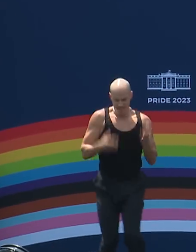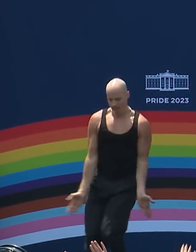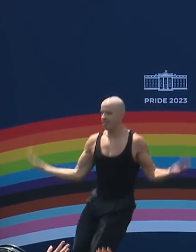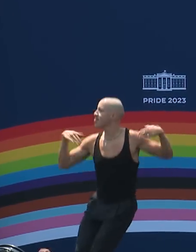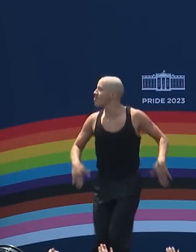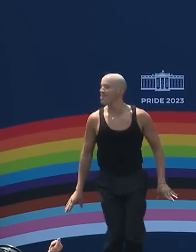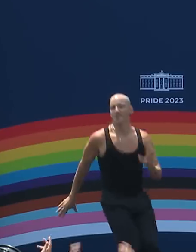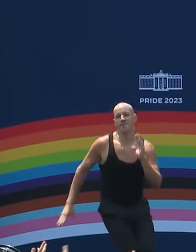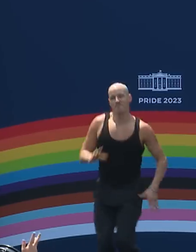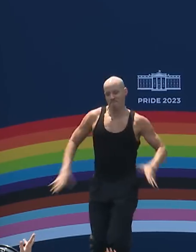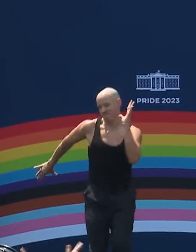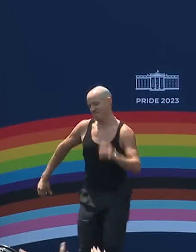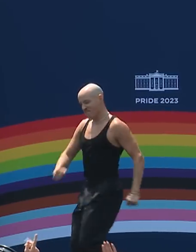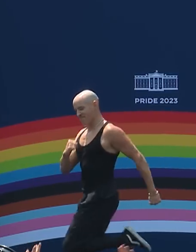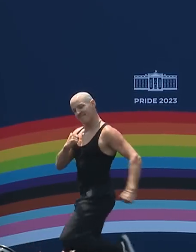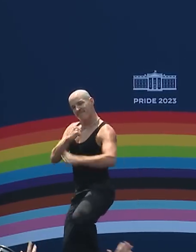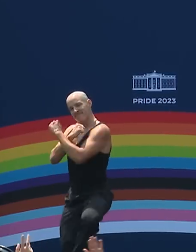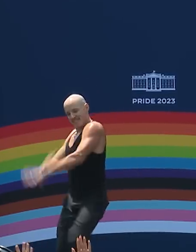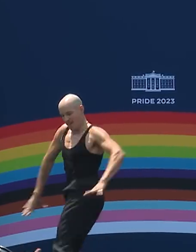But she can